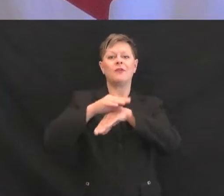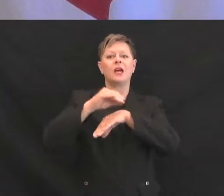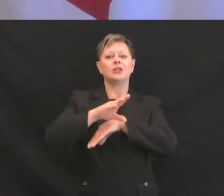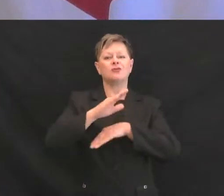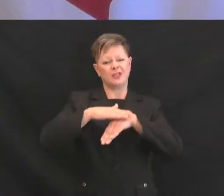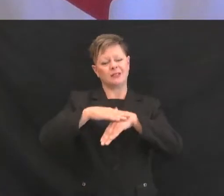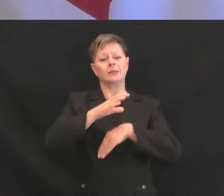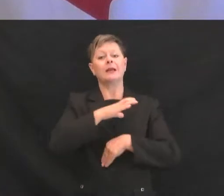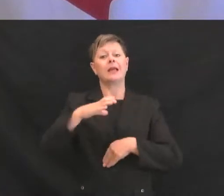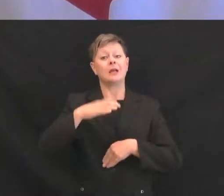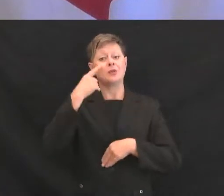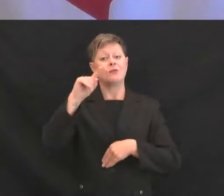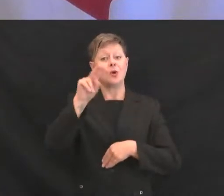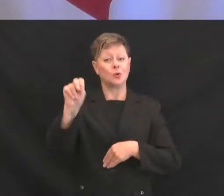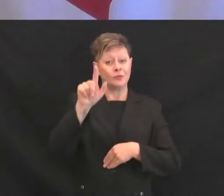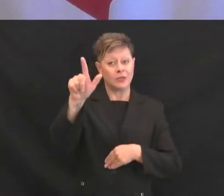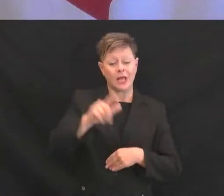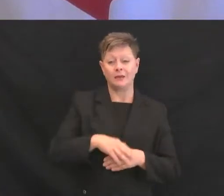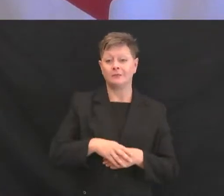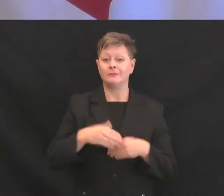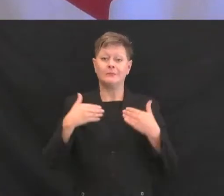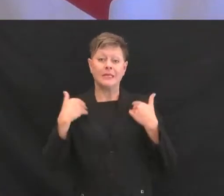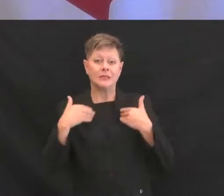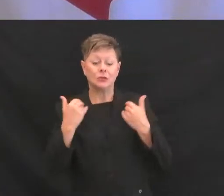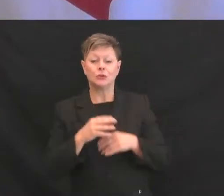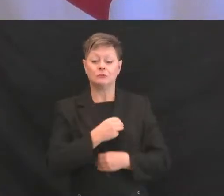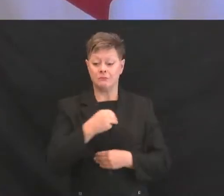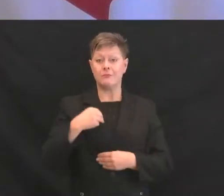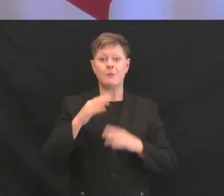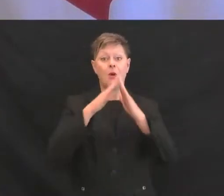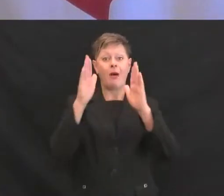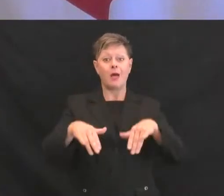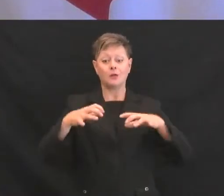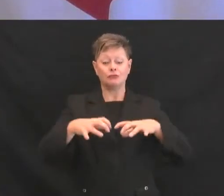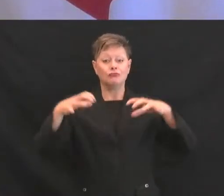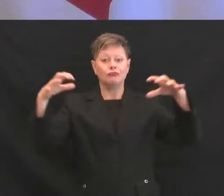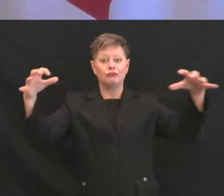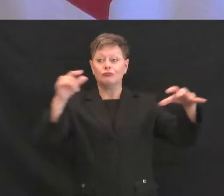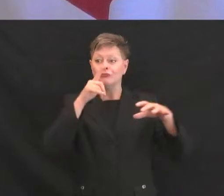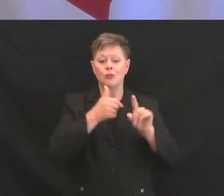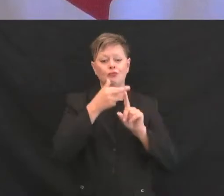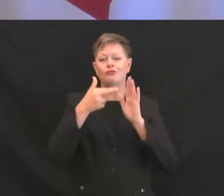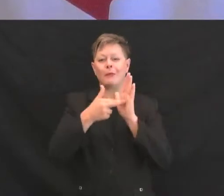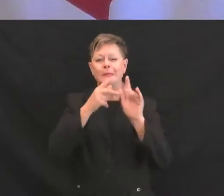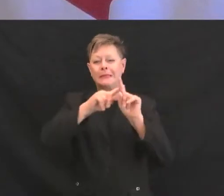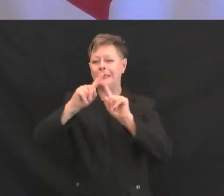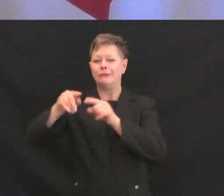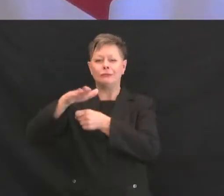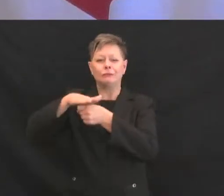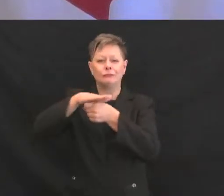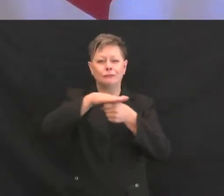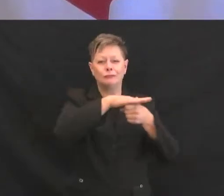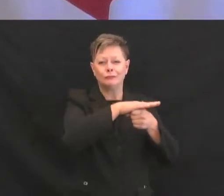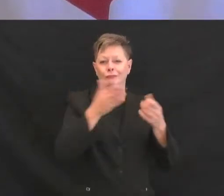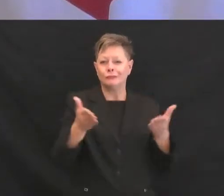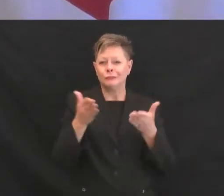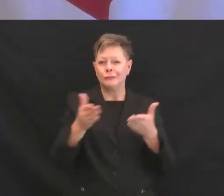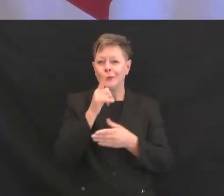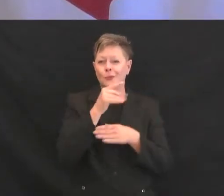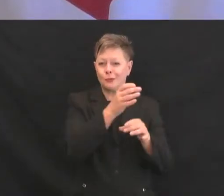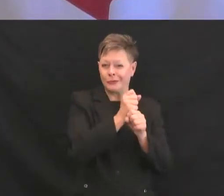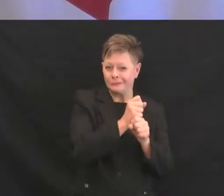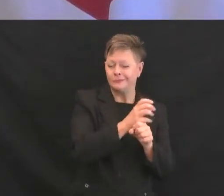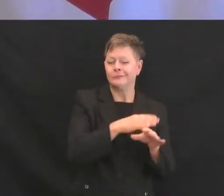and Labrador, ministers and members of the House of Assembly representing the districts of the recipients, and all